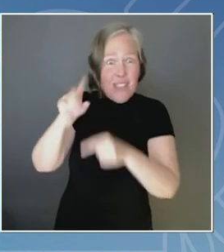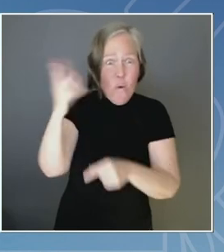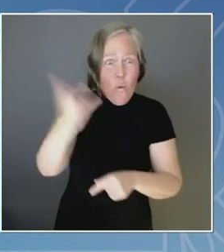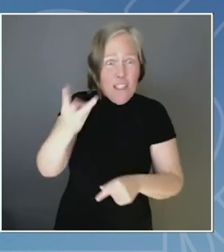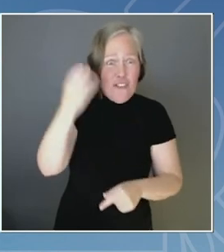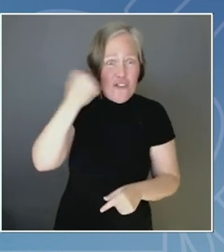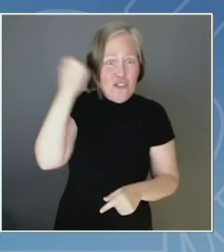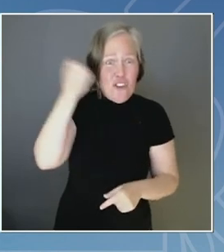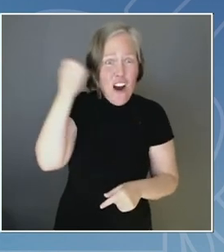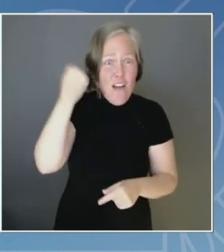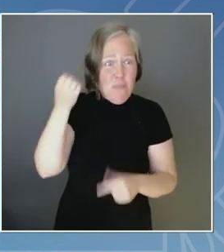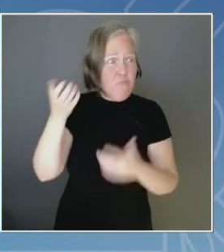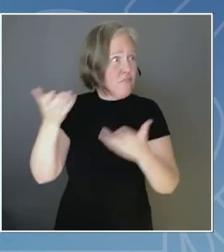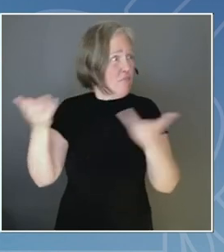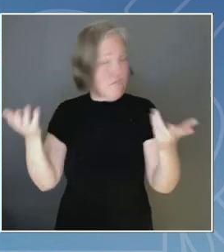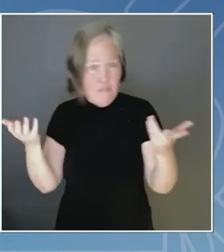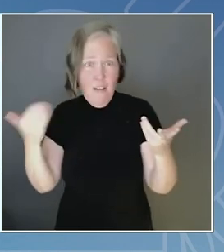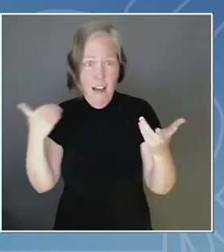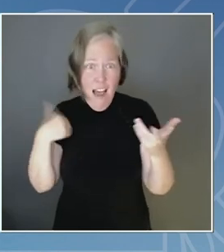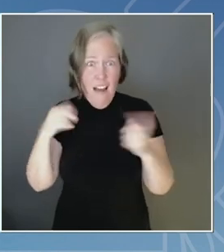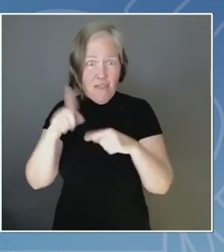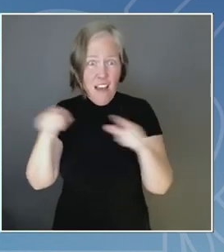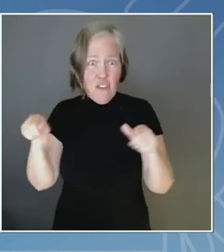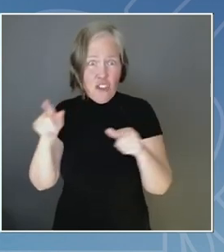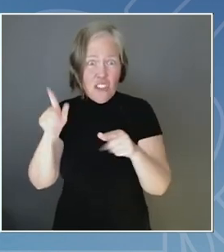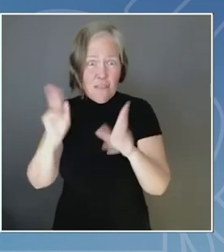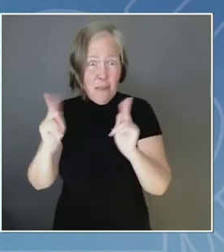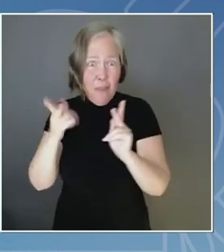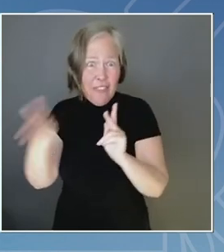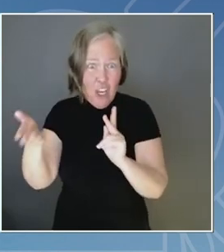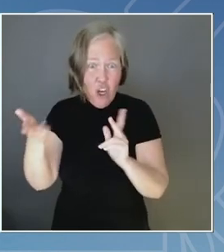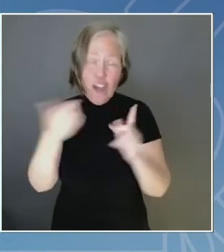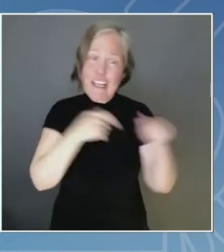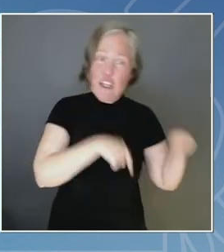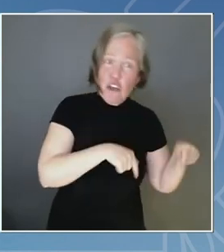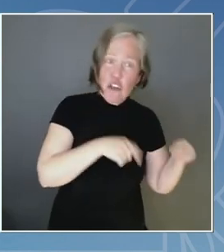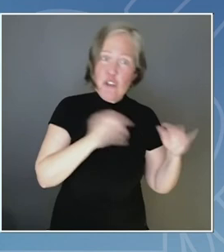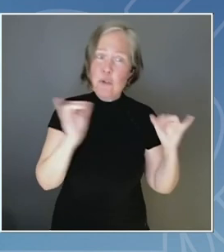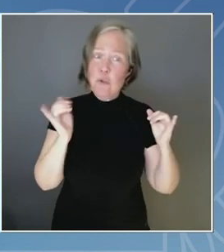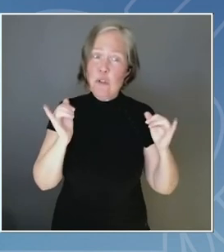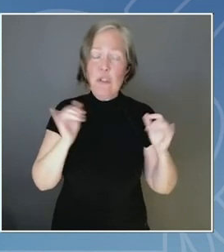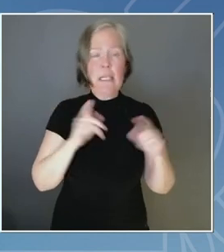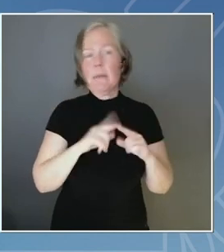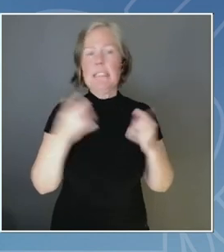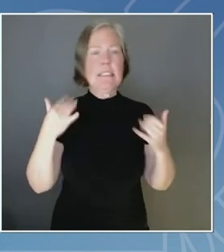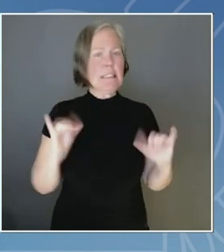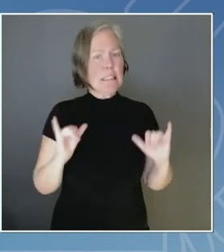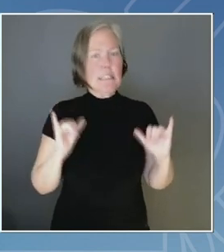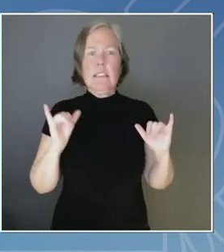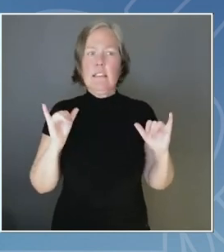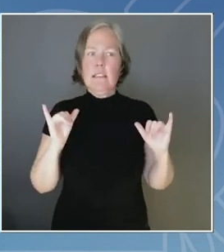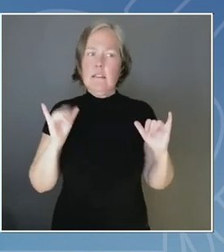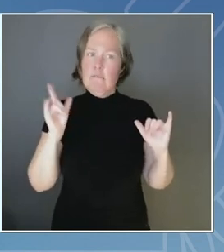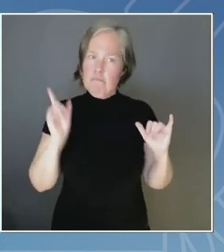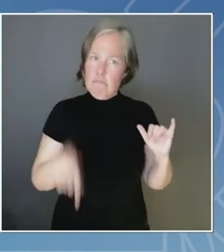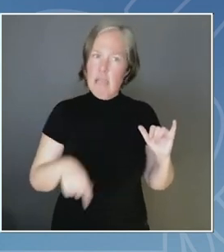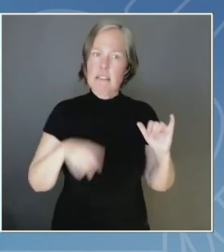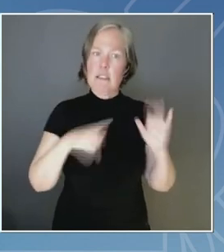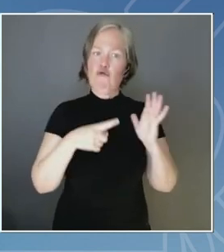have significant immigrant populations like us, it's necessary to have a diverse and